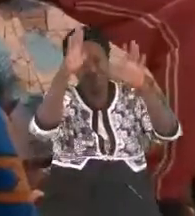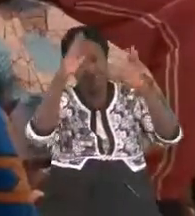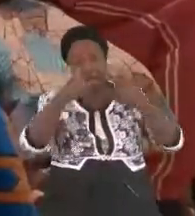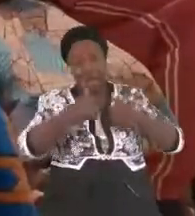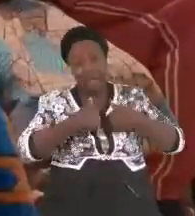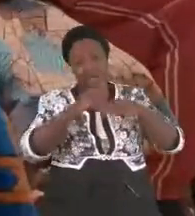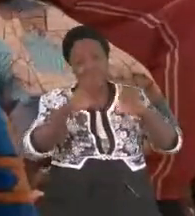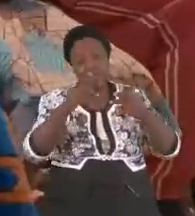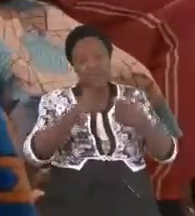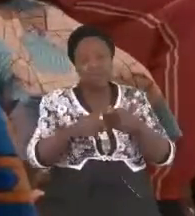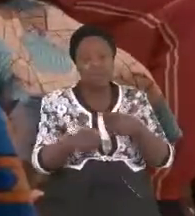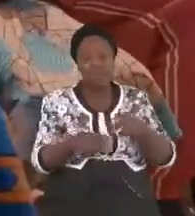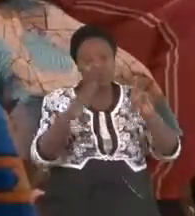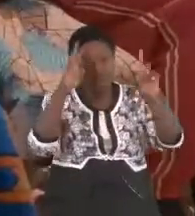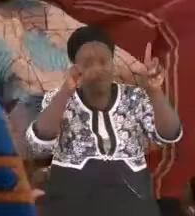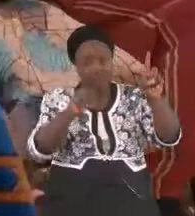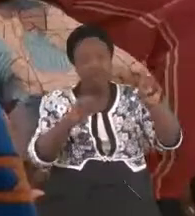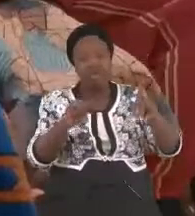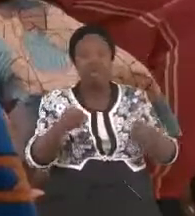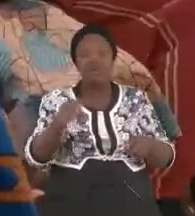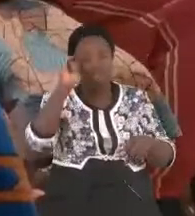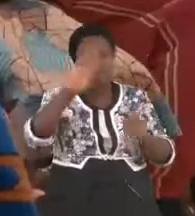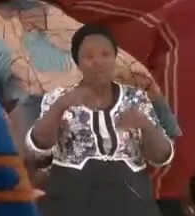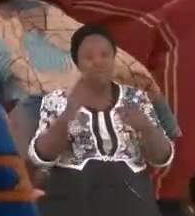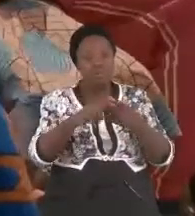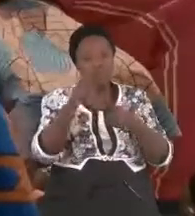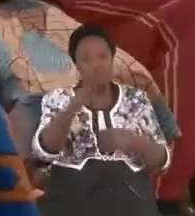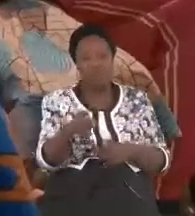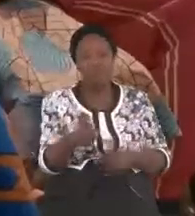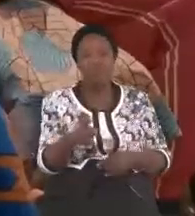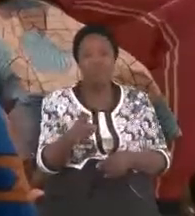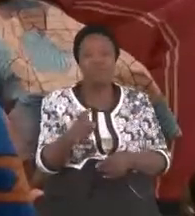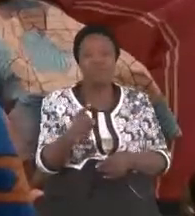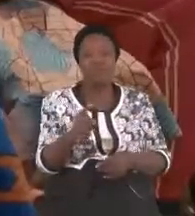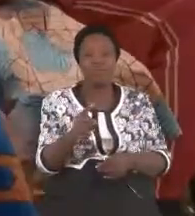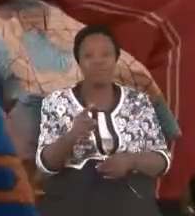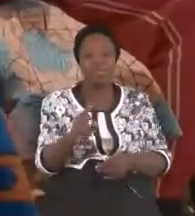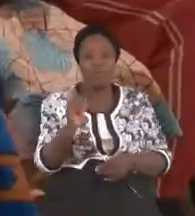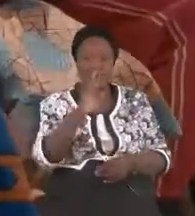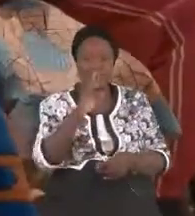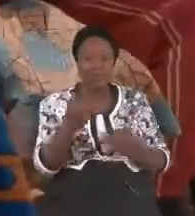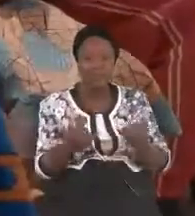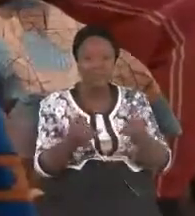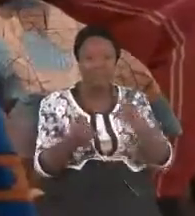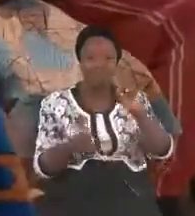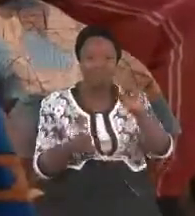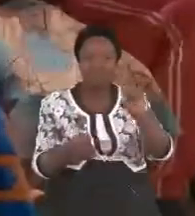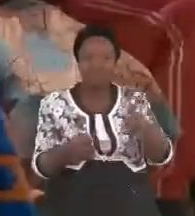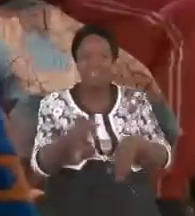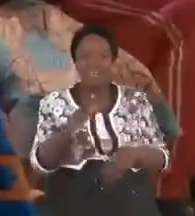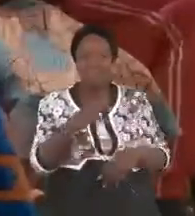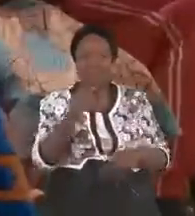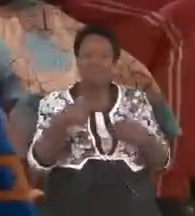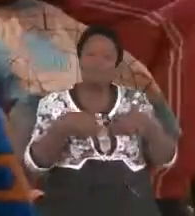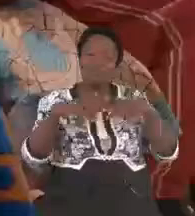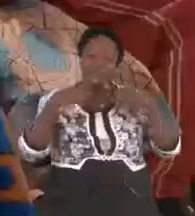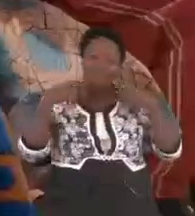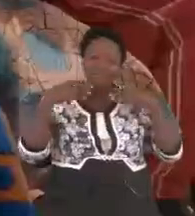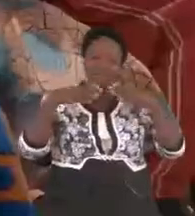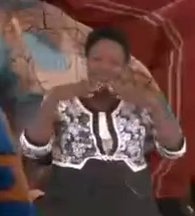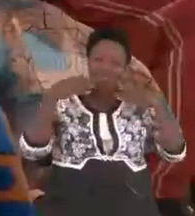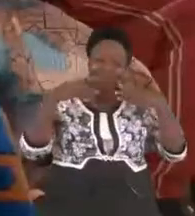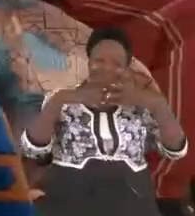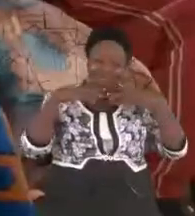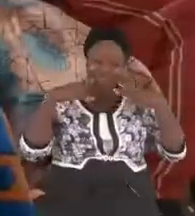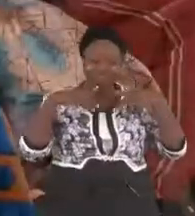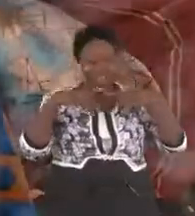unto him, he has given unto you. What are you? You need to smile. You need to